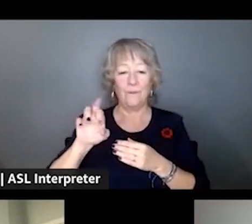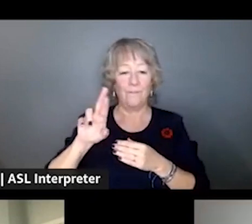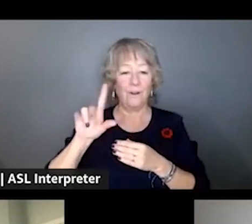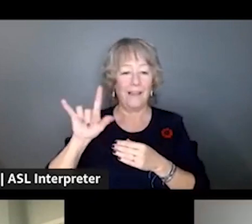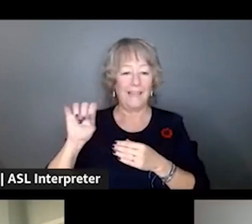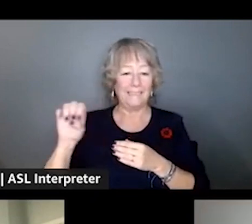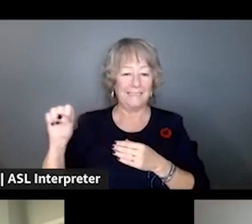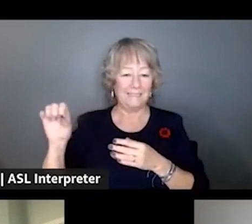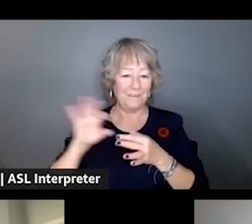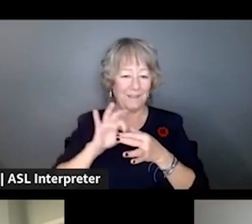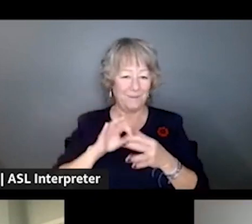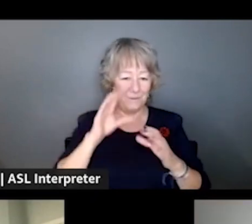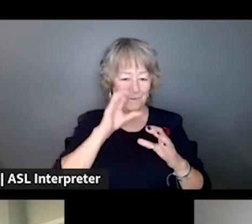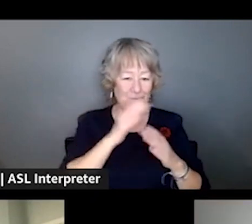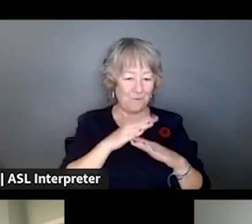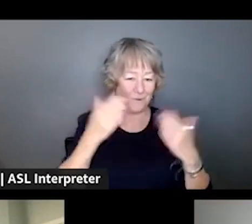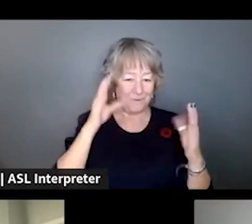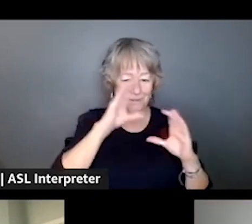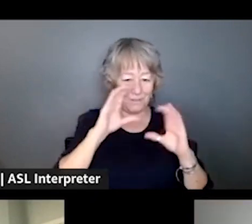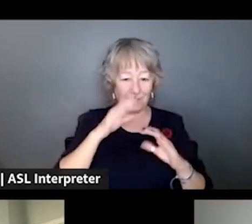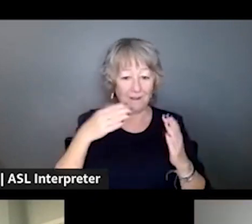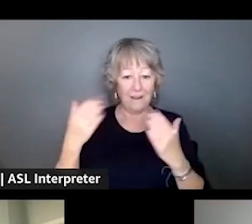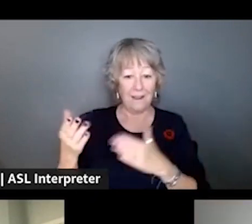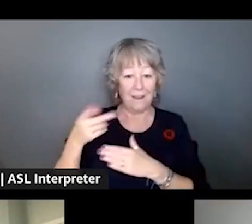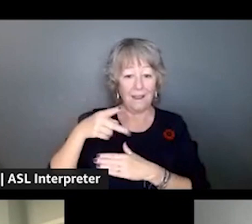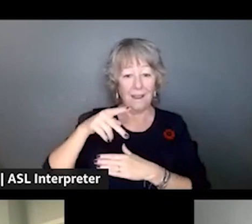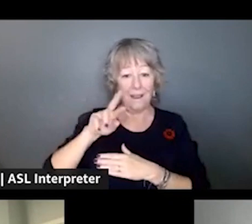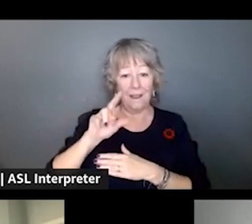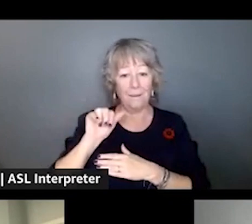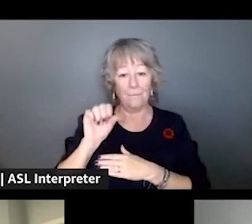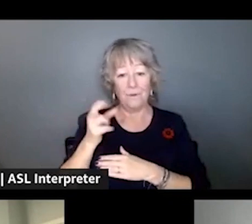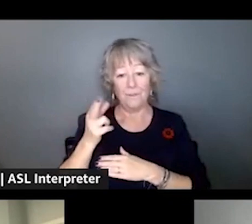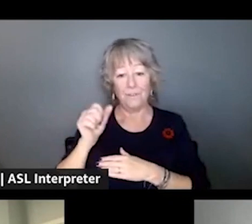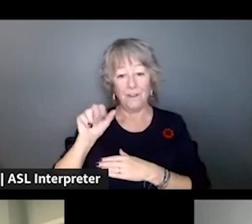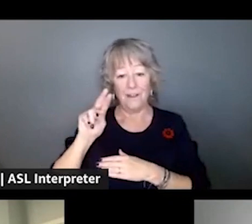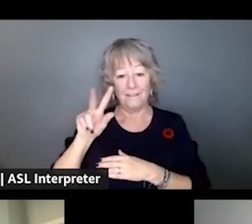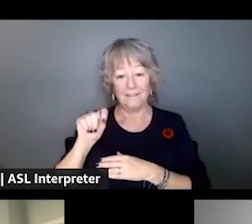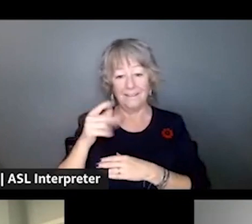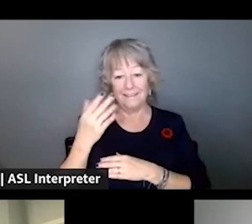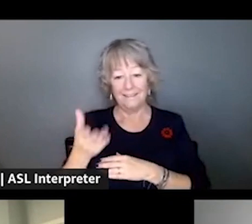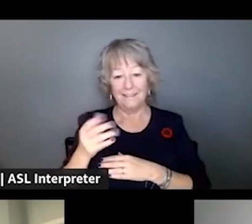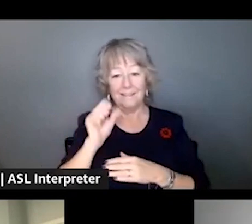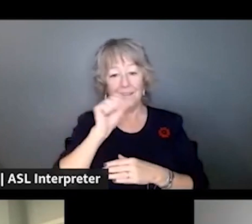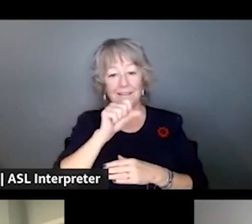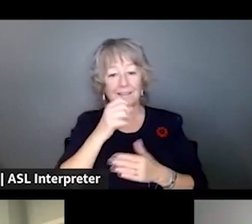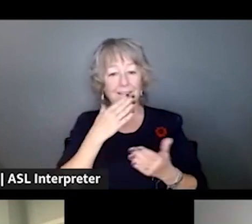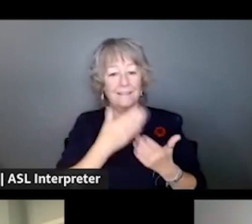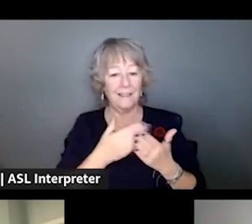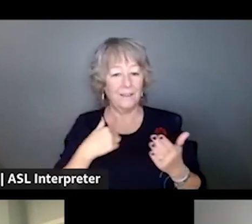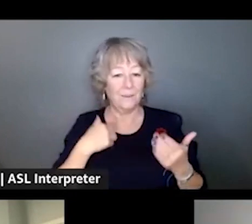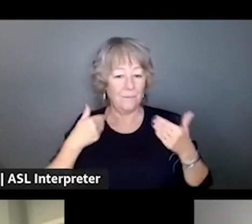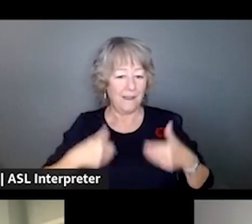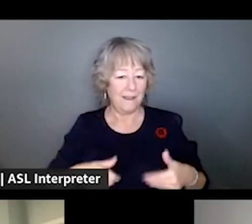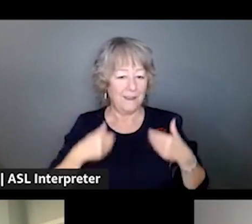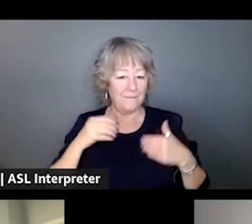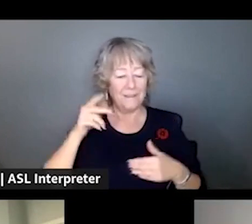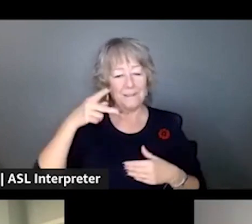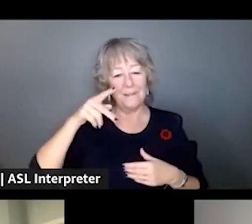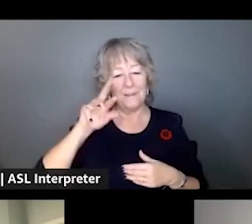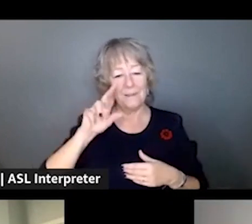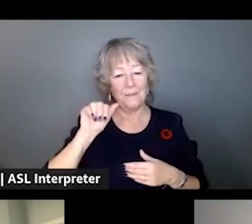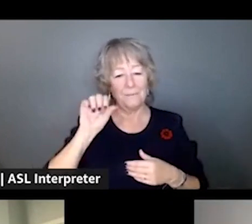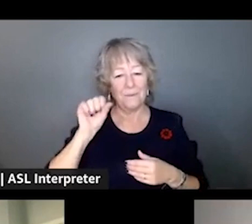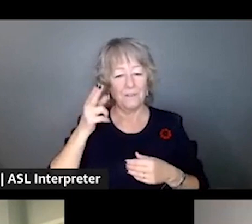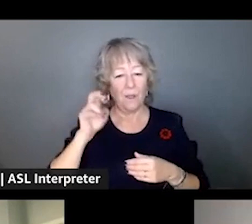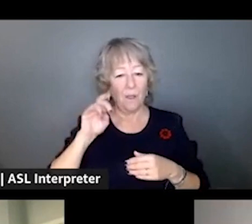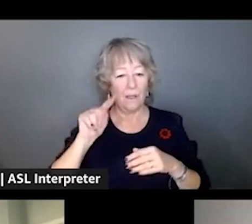today. Prashant, you're up next. Yes, sure. Thanks, AM, for having us. So my name is Prashant Agrawal, and I'm working as solution